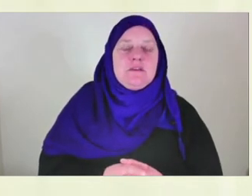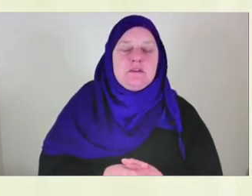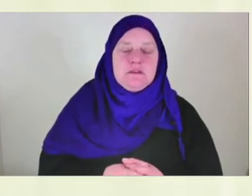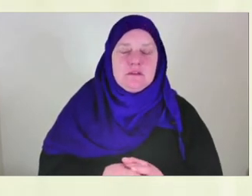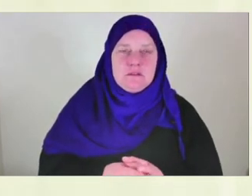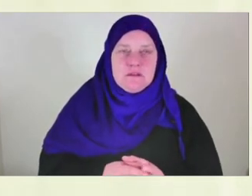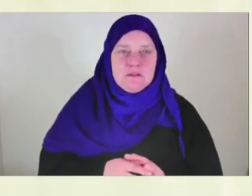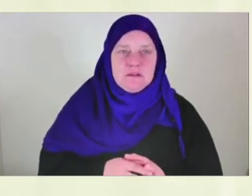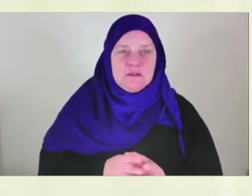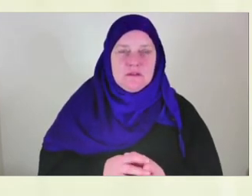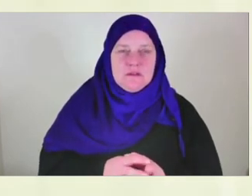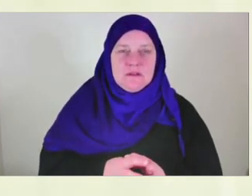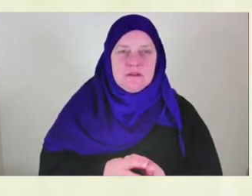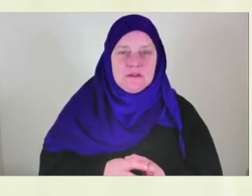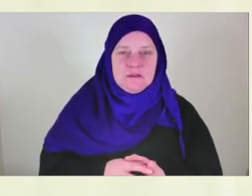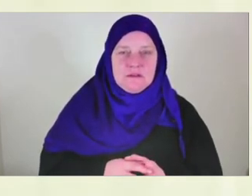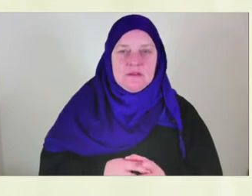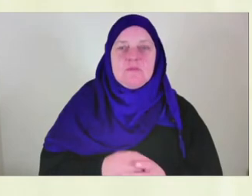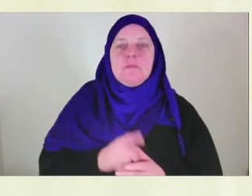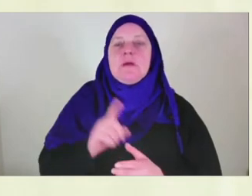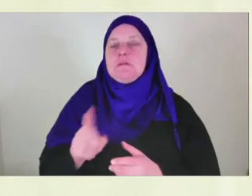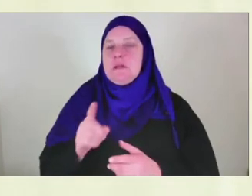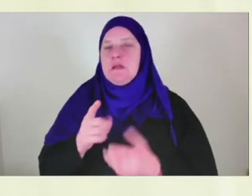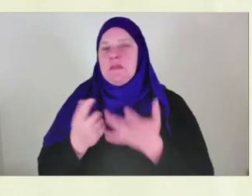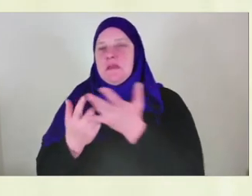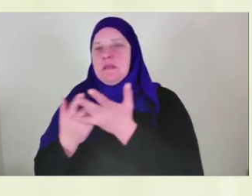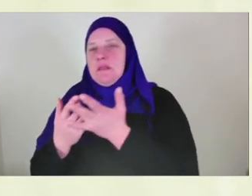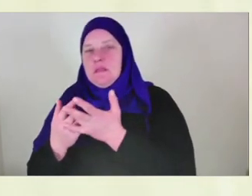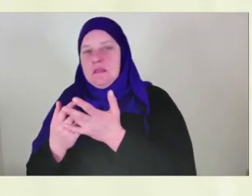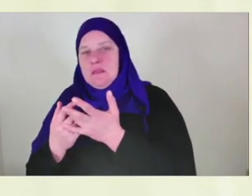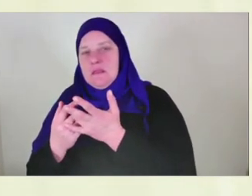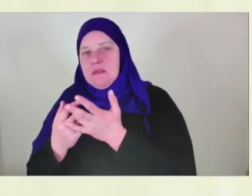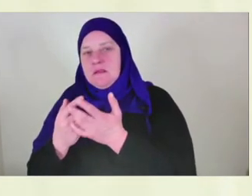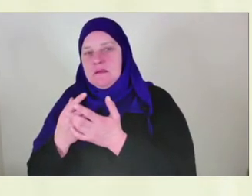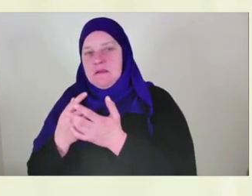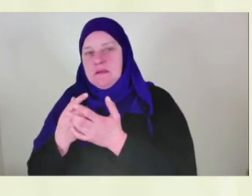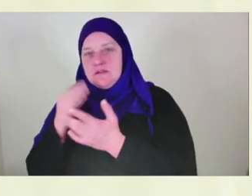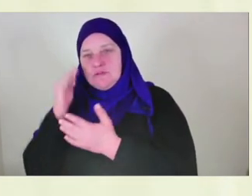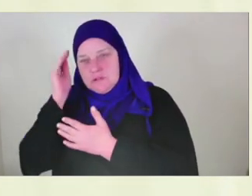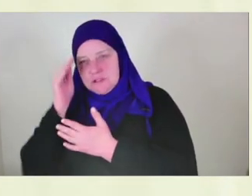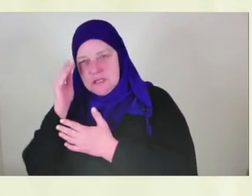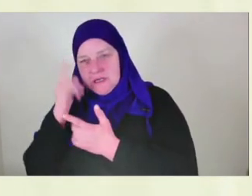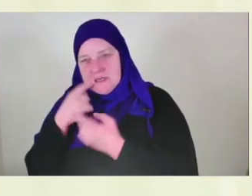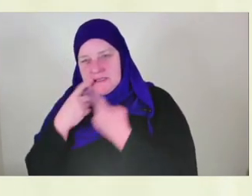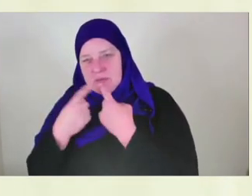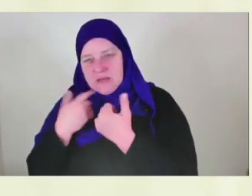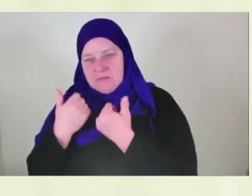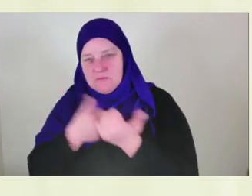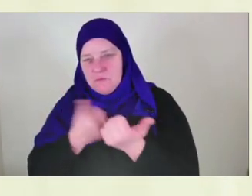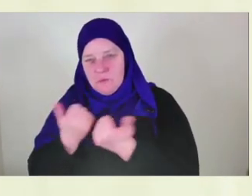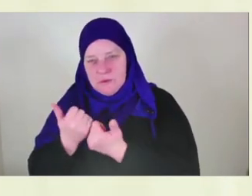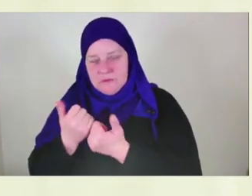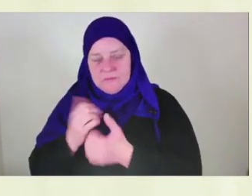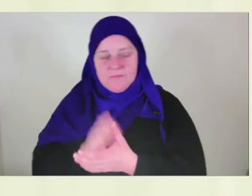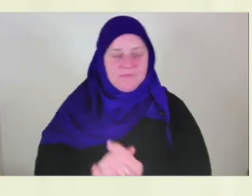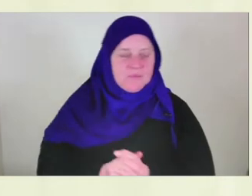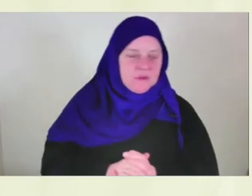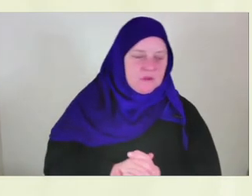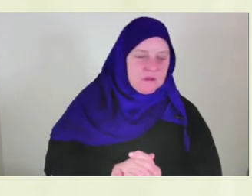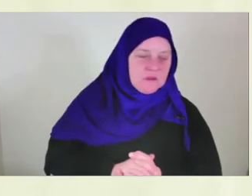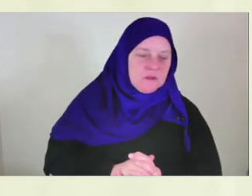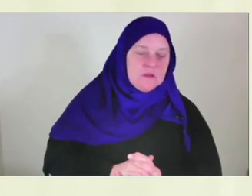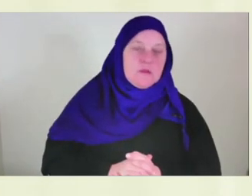necessary. Hassan. What he said, pretty much, Samahto said, that the income that you have, or the money that you have at the